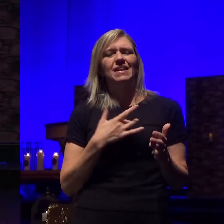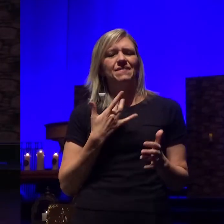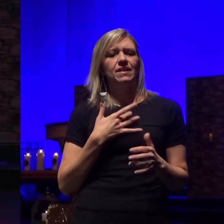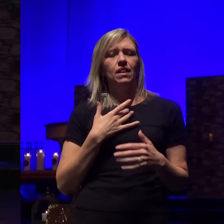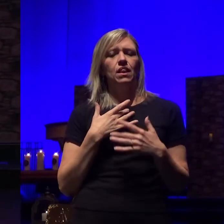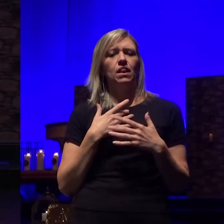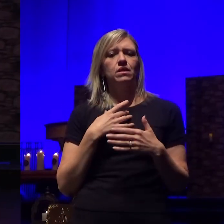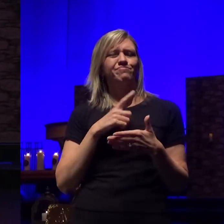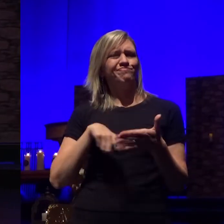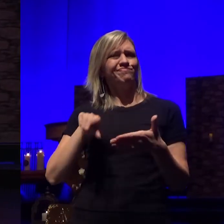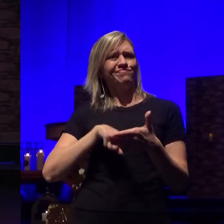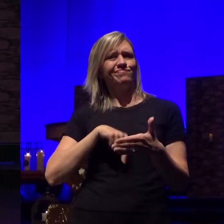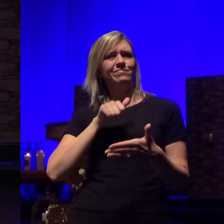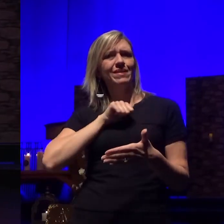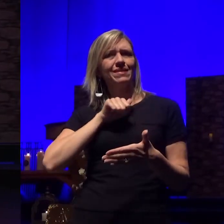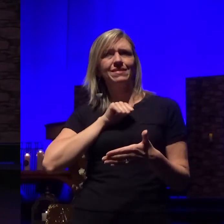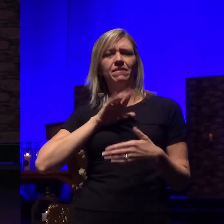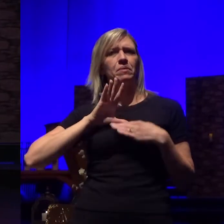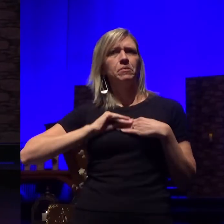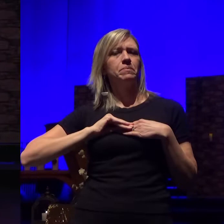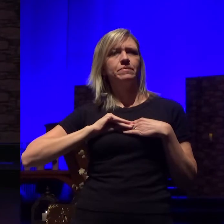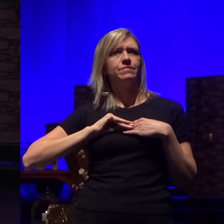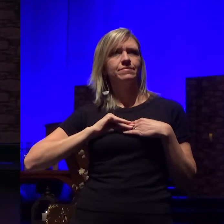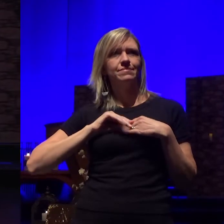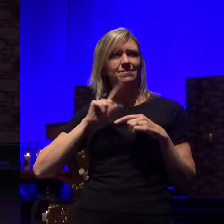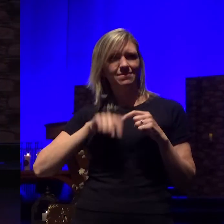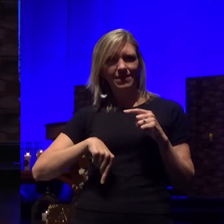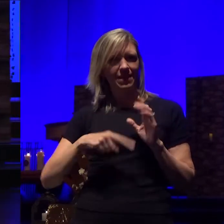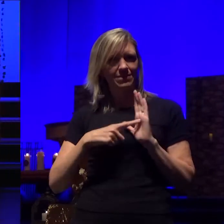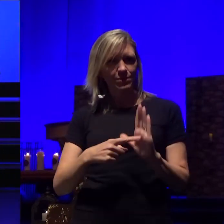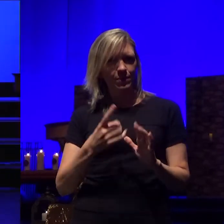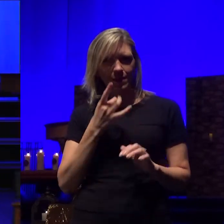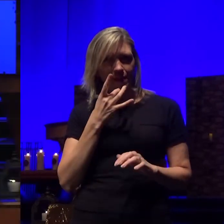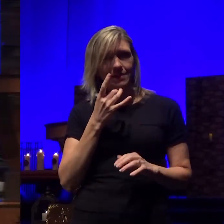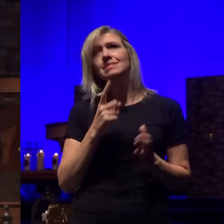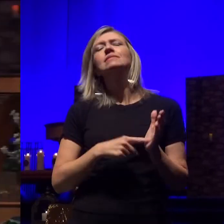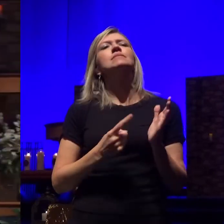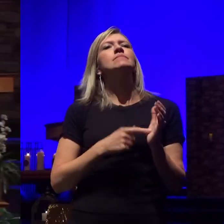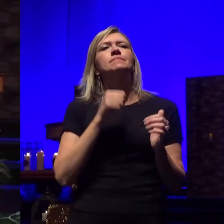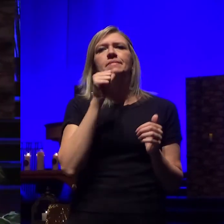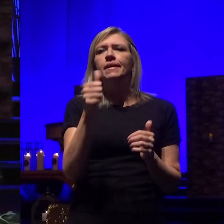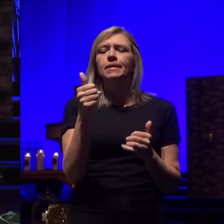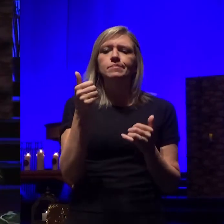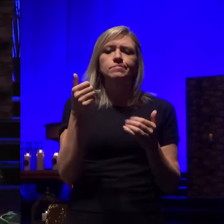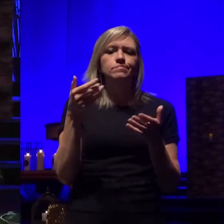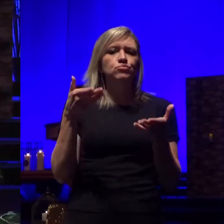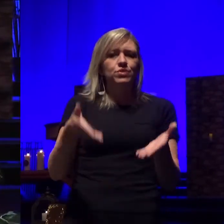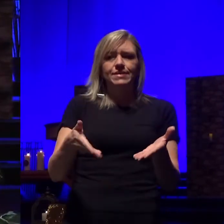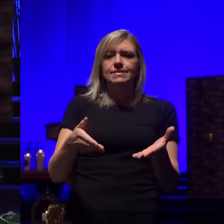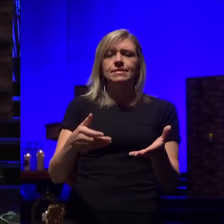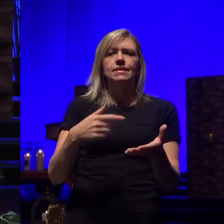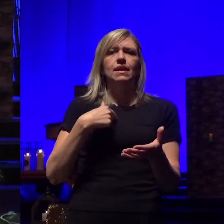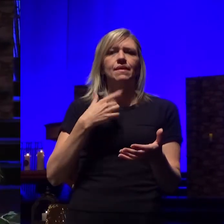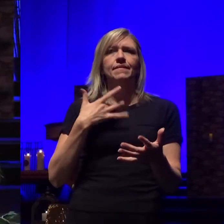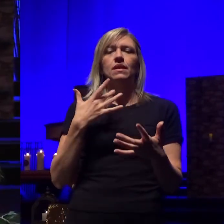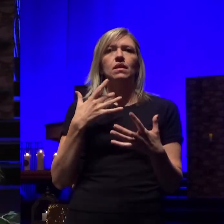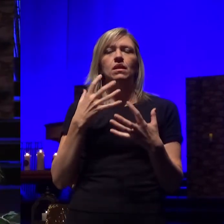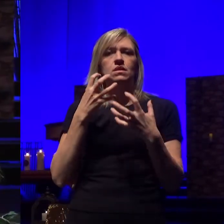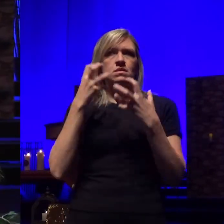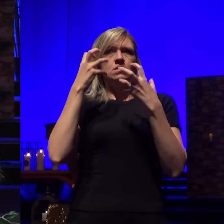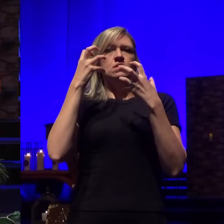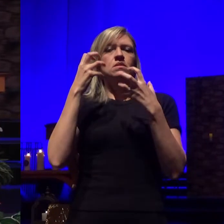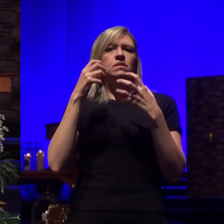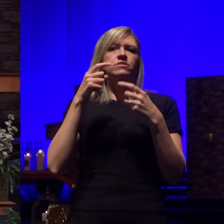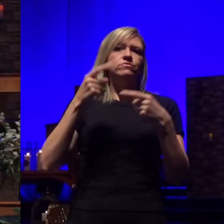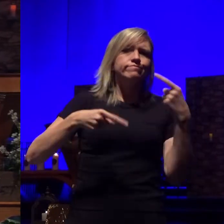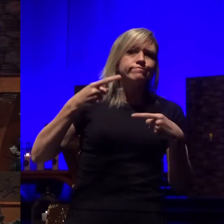I'm too self-rejecting to be the light. There's times where I'm too not present and caught up in some conflict or judgment